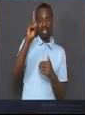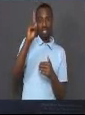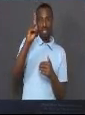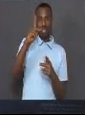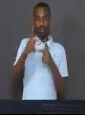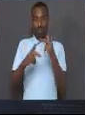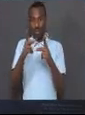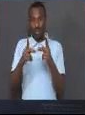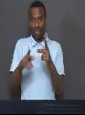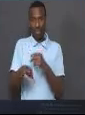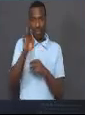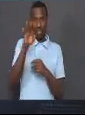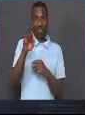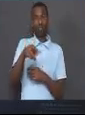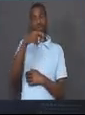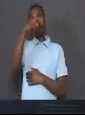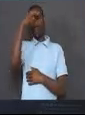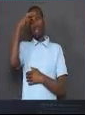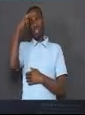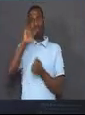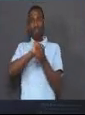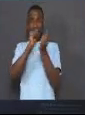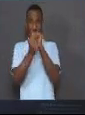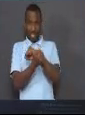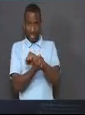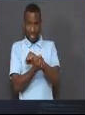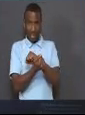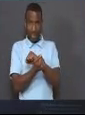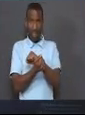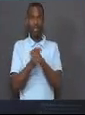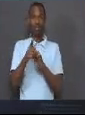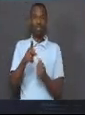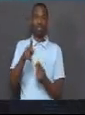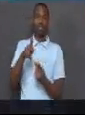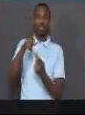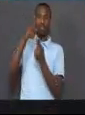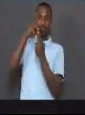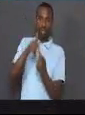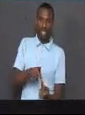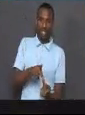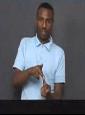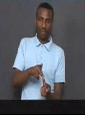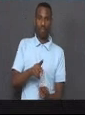processes occur because of changes in pressure.